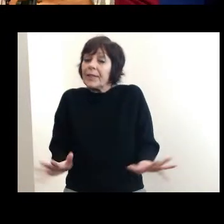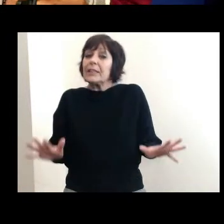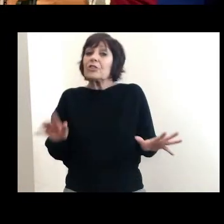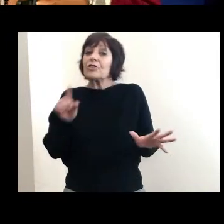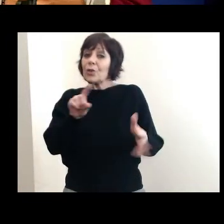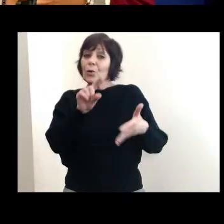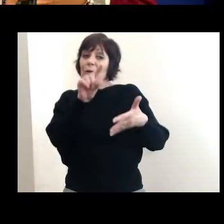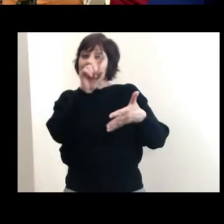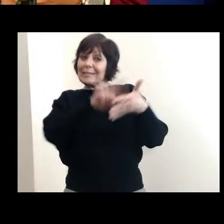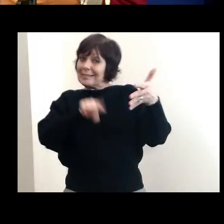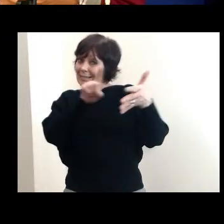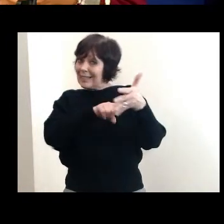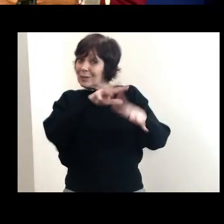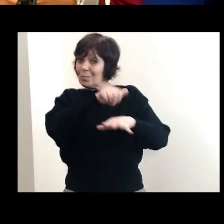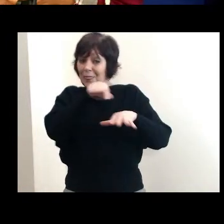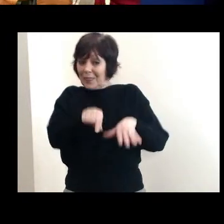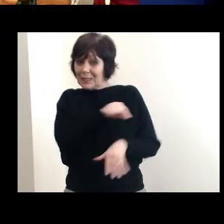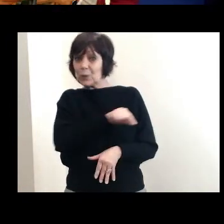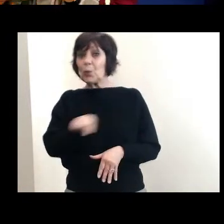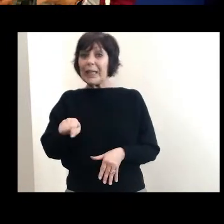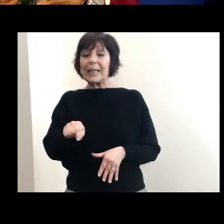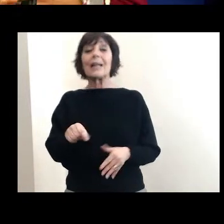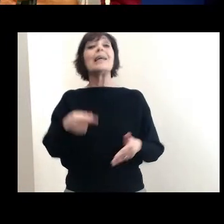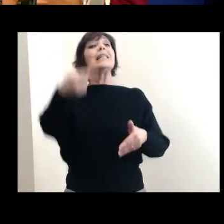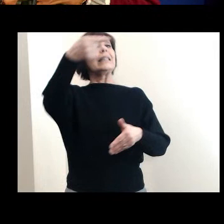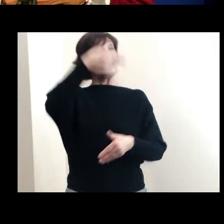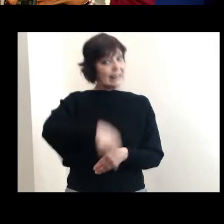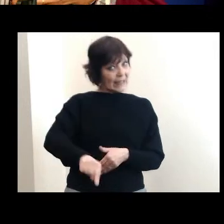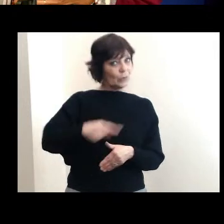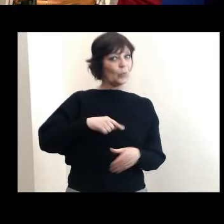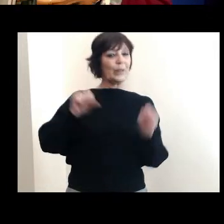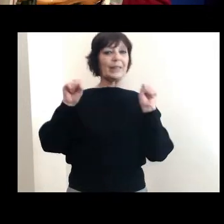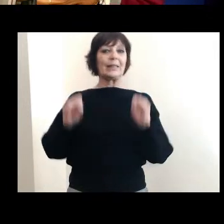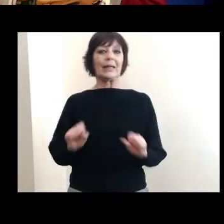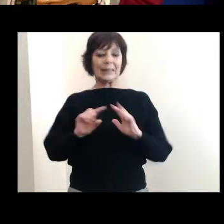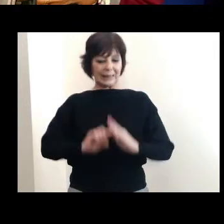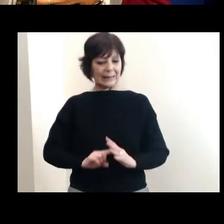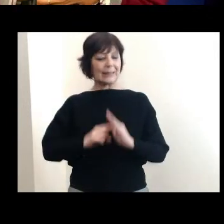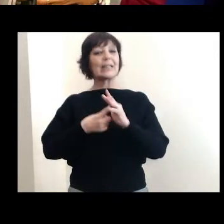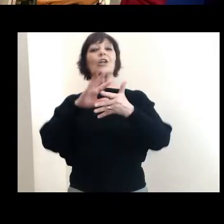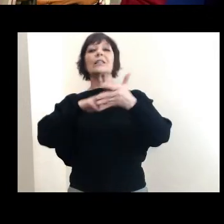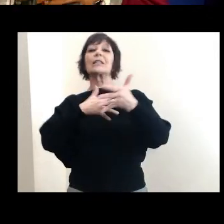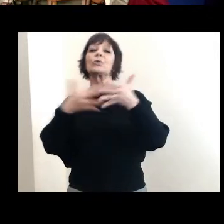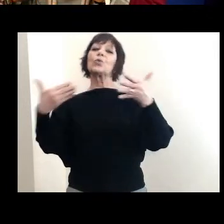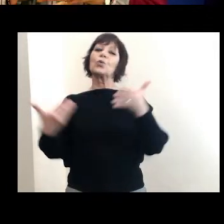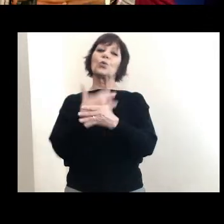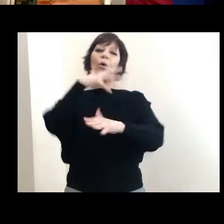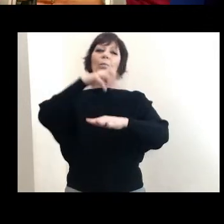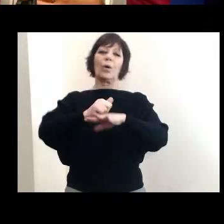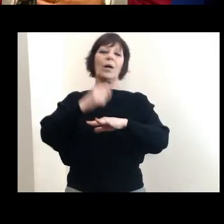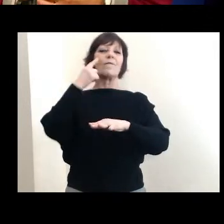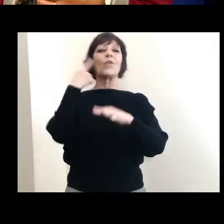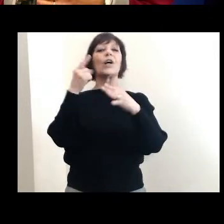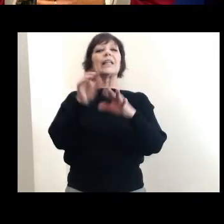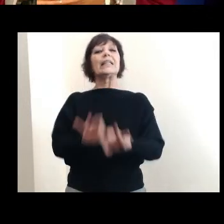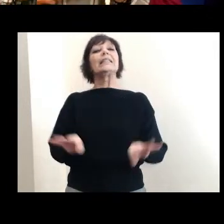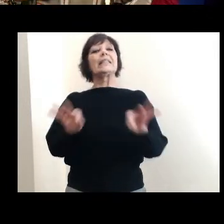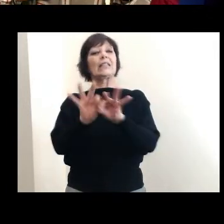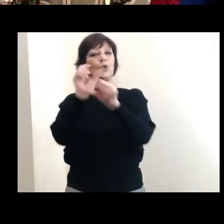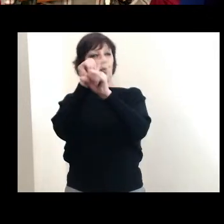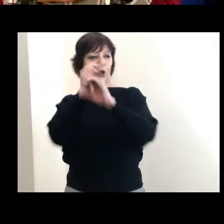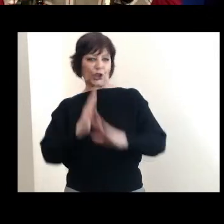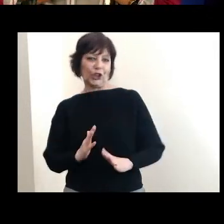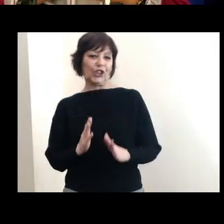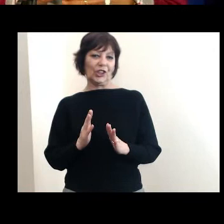canceled appointments this week, and next week we will be able to start scheduling for our essential worker population